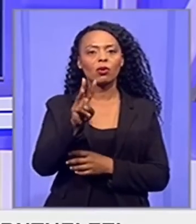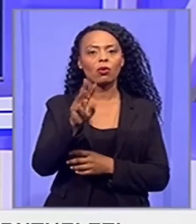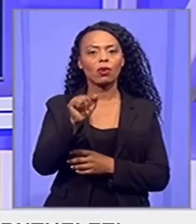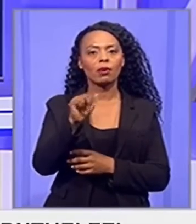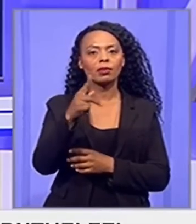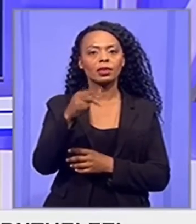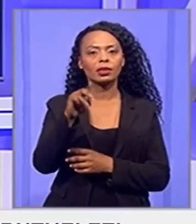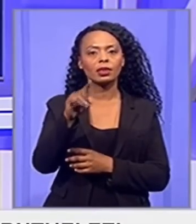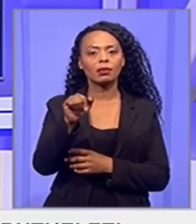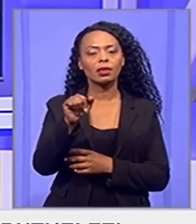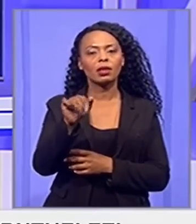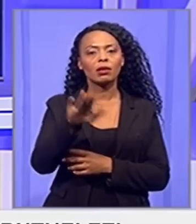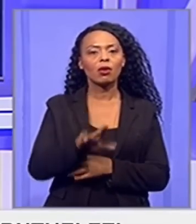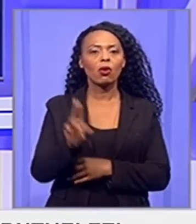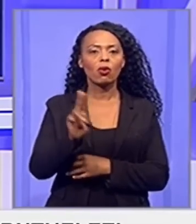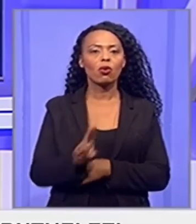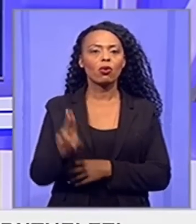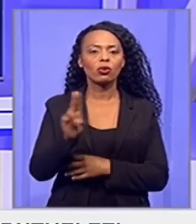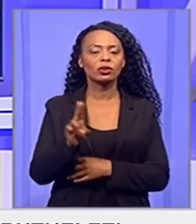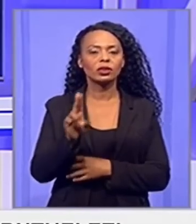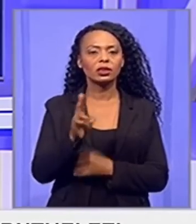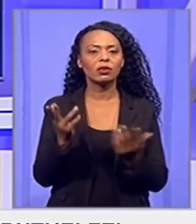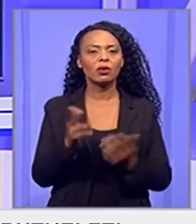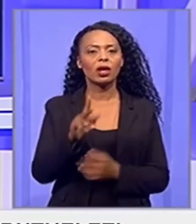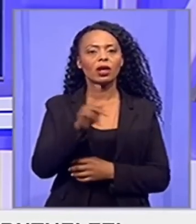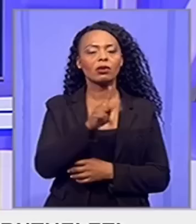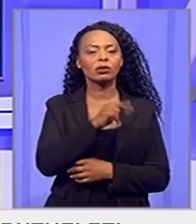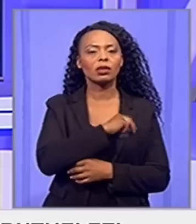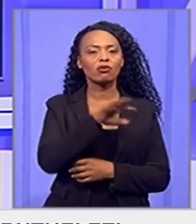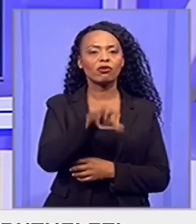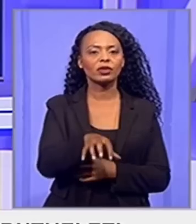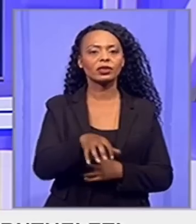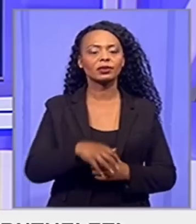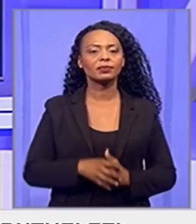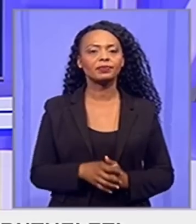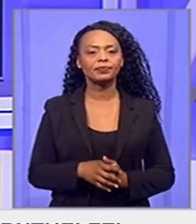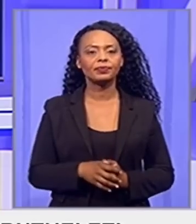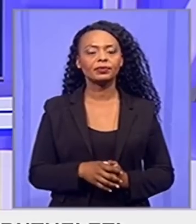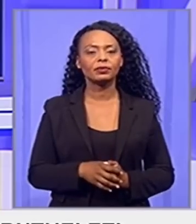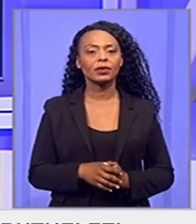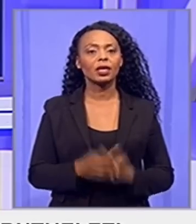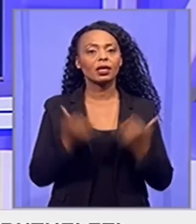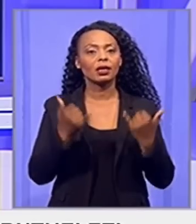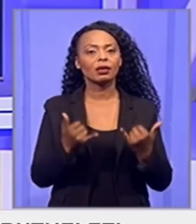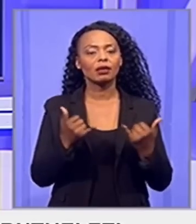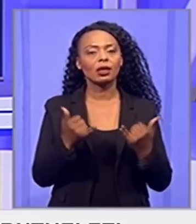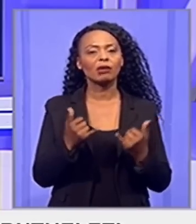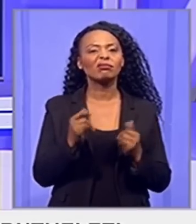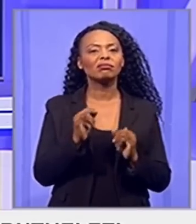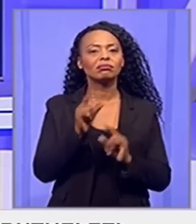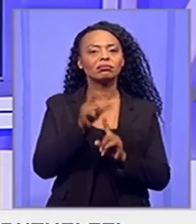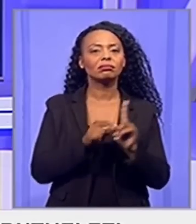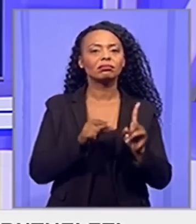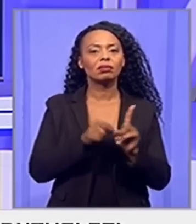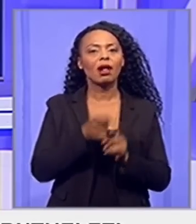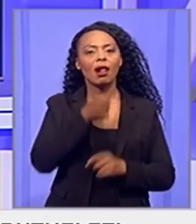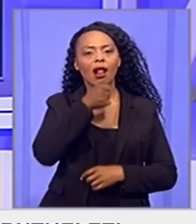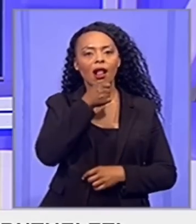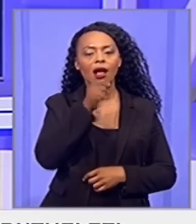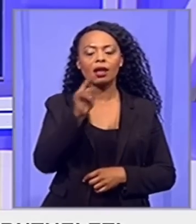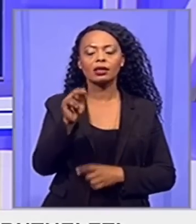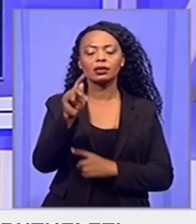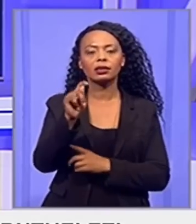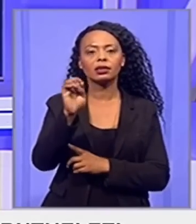kwa ntle ga Ulundi kwa bokone ba KwaZulu-Natal. Ga jana re ikgolaganya le mmegadikgang wa rona